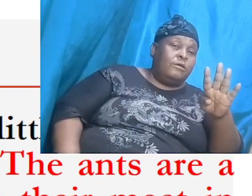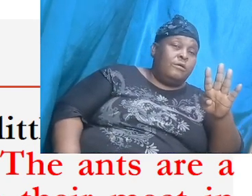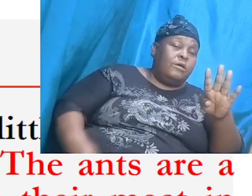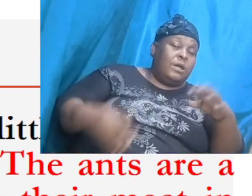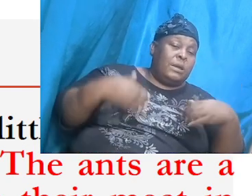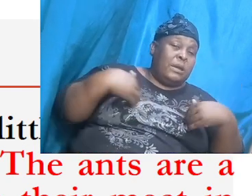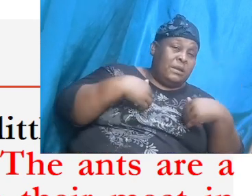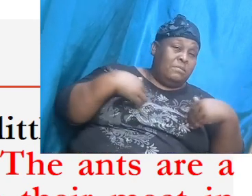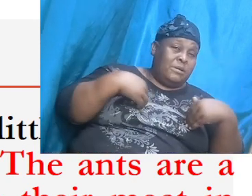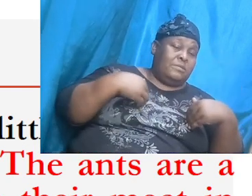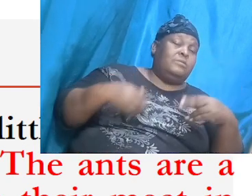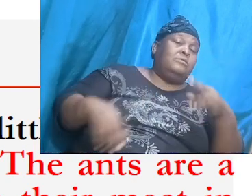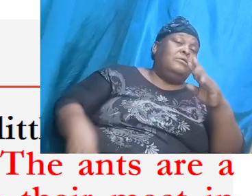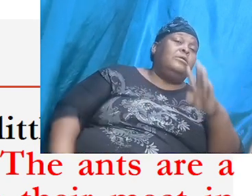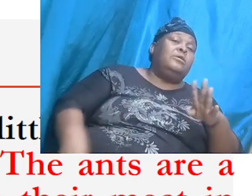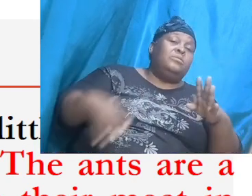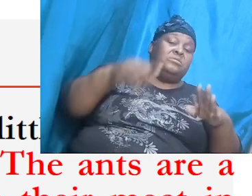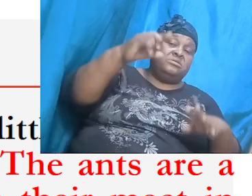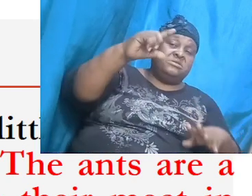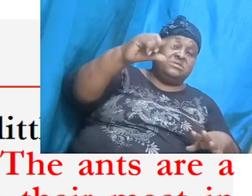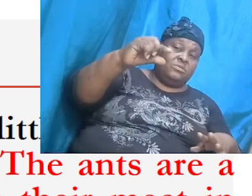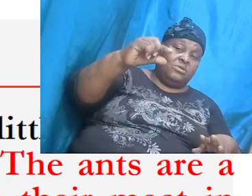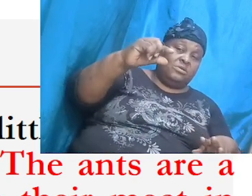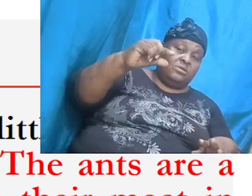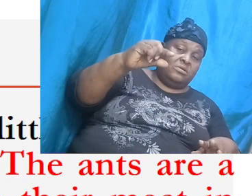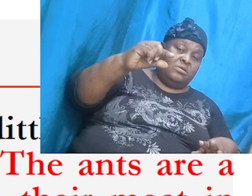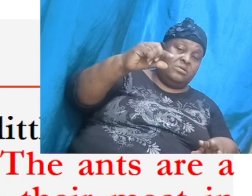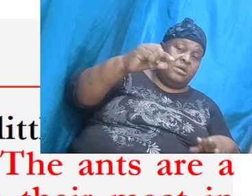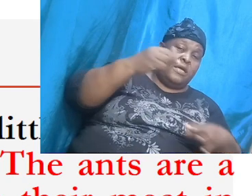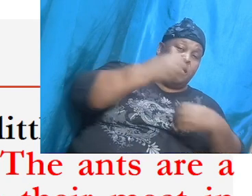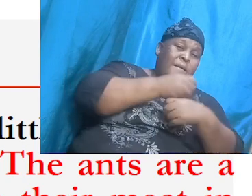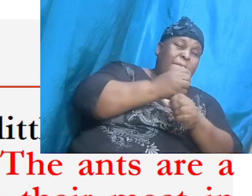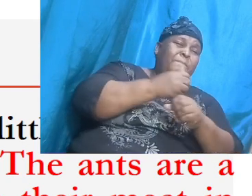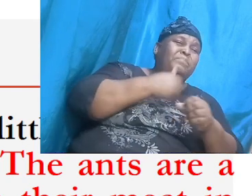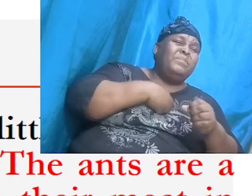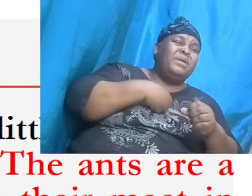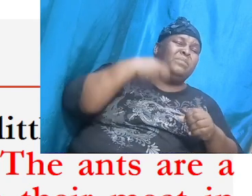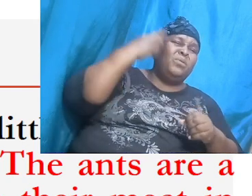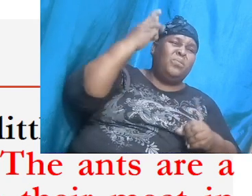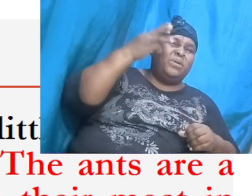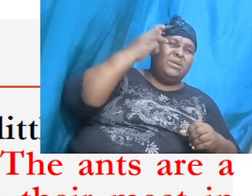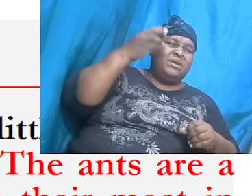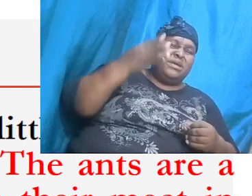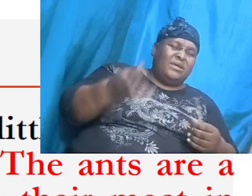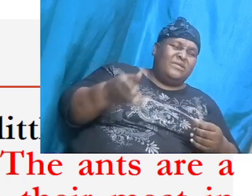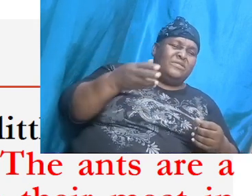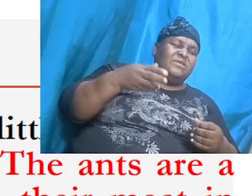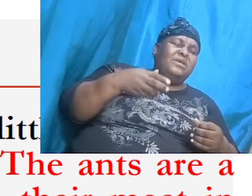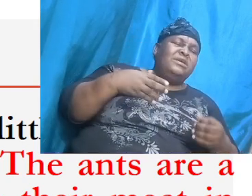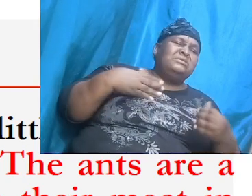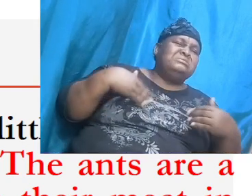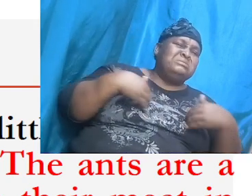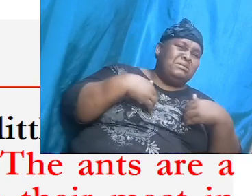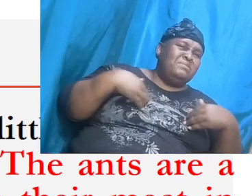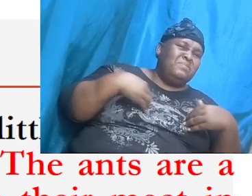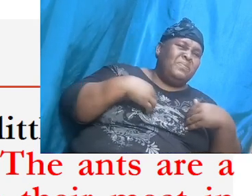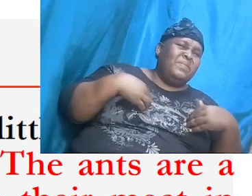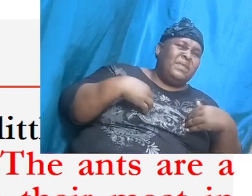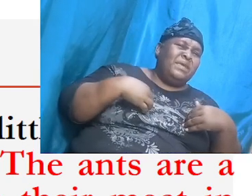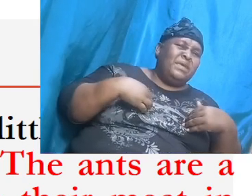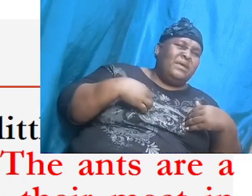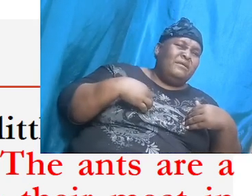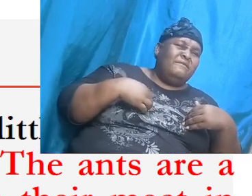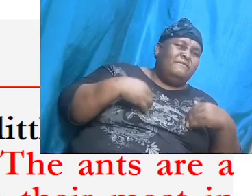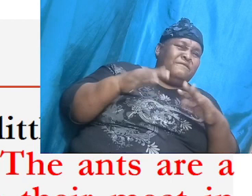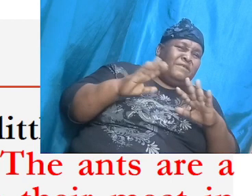he said they were little. And it makes me wonder, here it is that these creatures are inferior to the